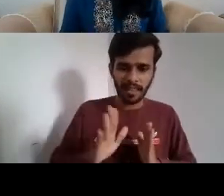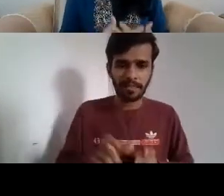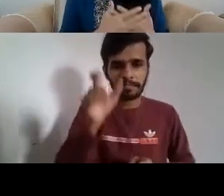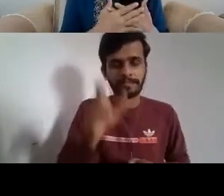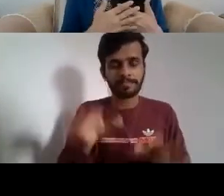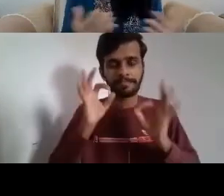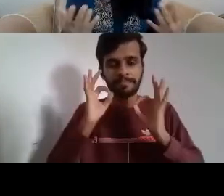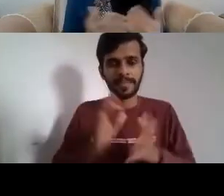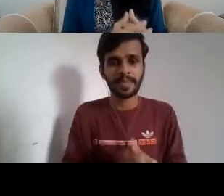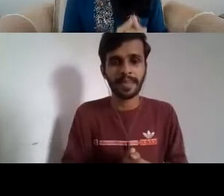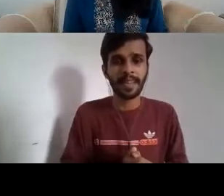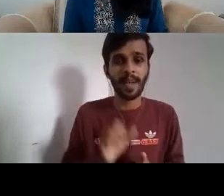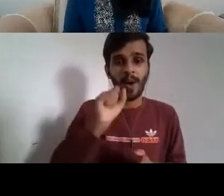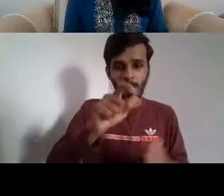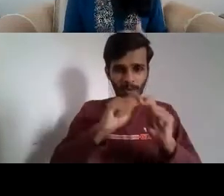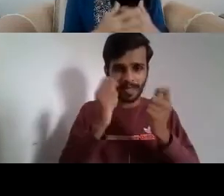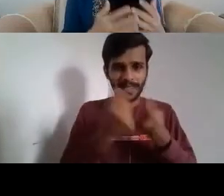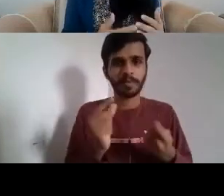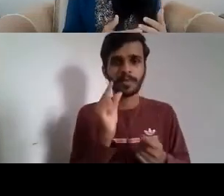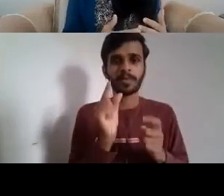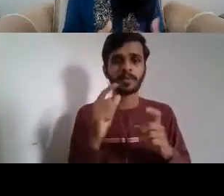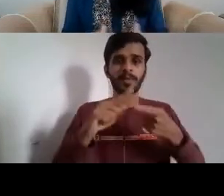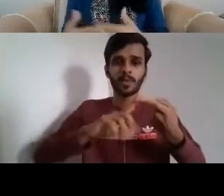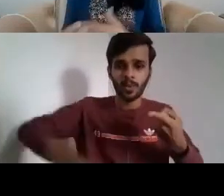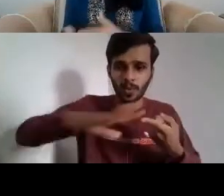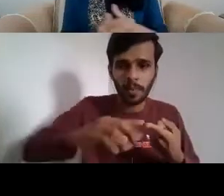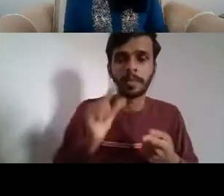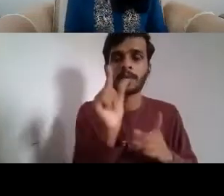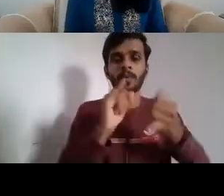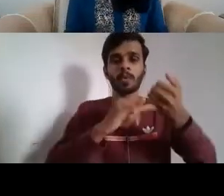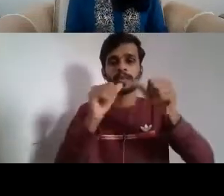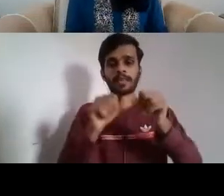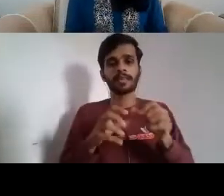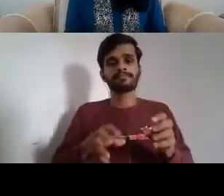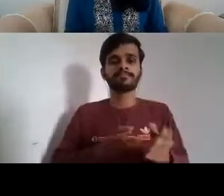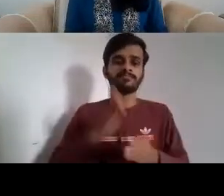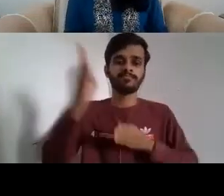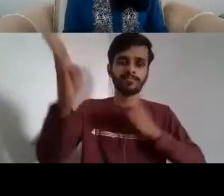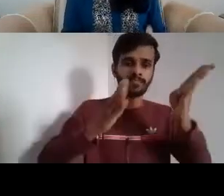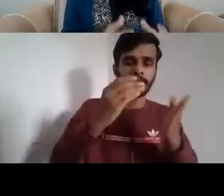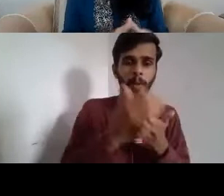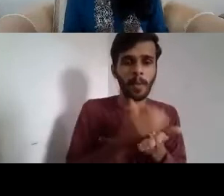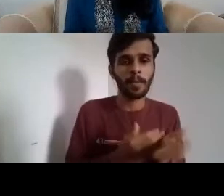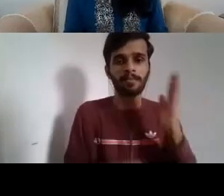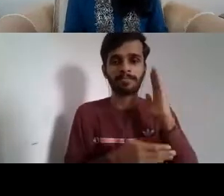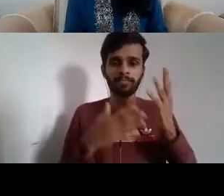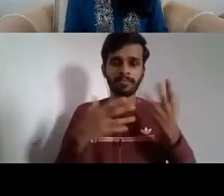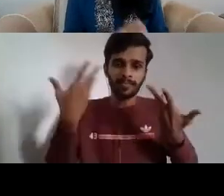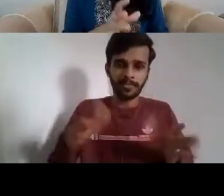troupe traveled across Europe and USA in 1920s and the 30s. Ravi